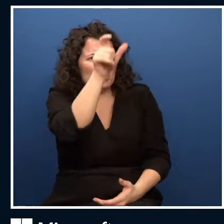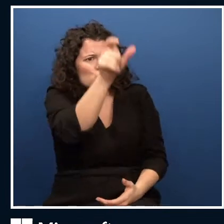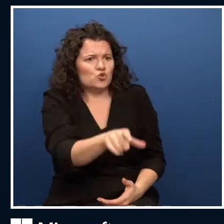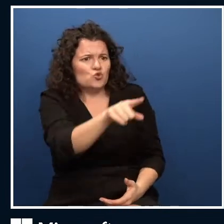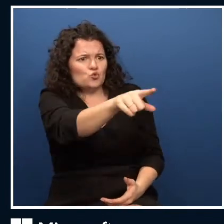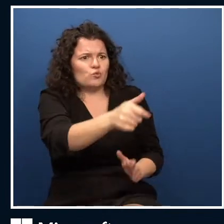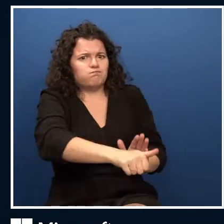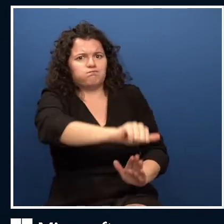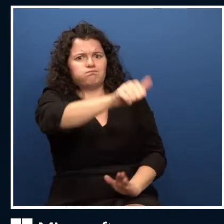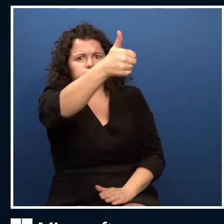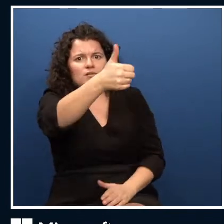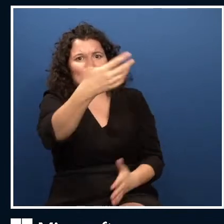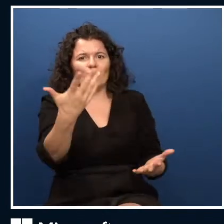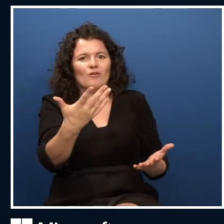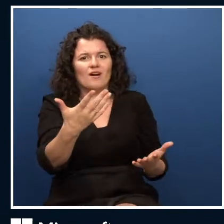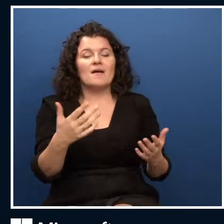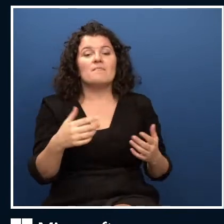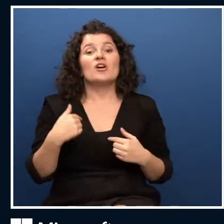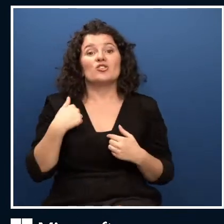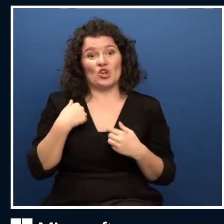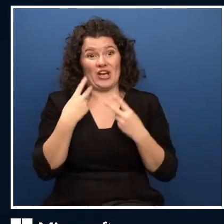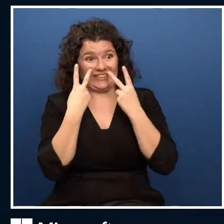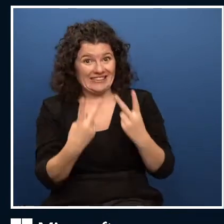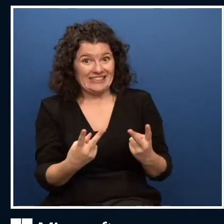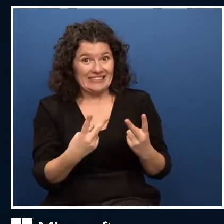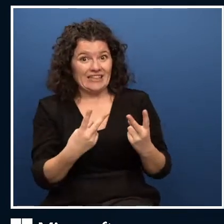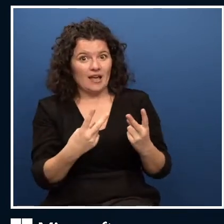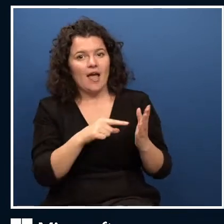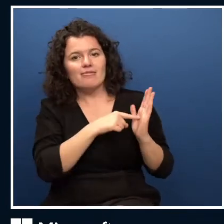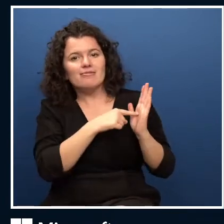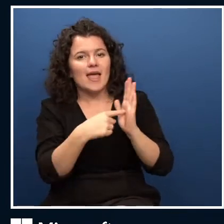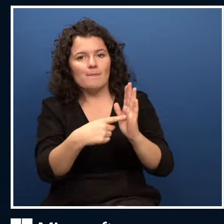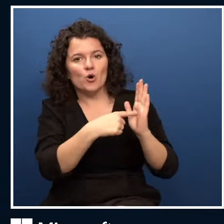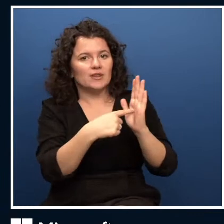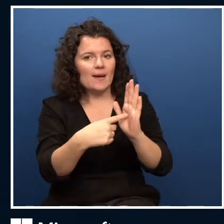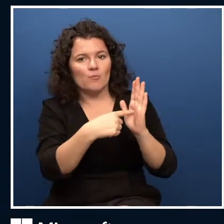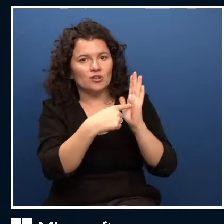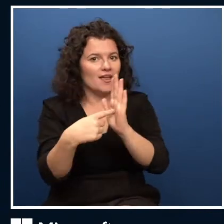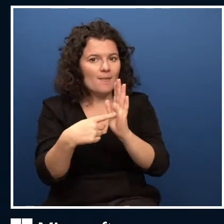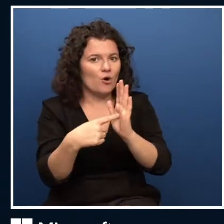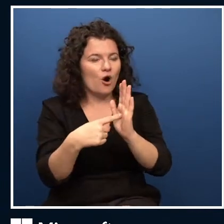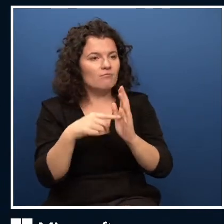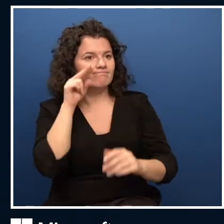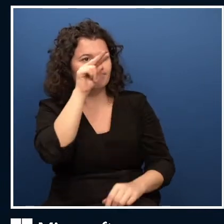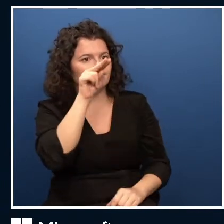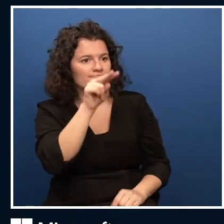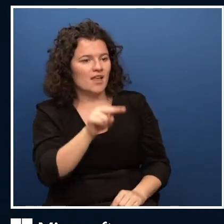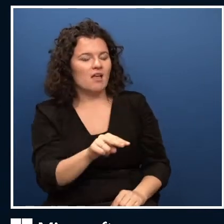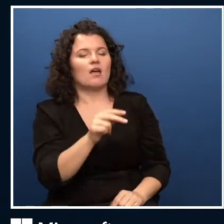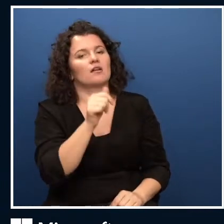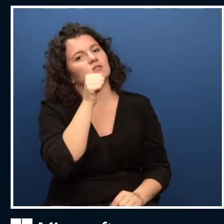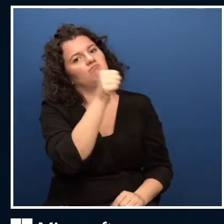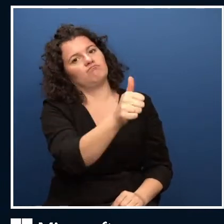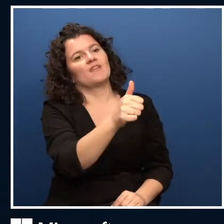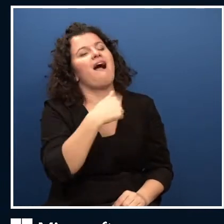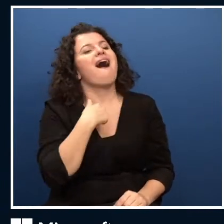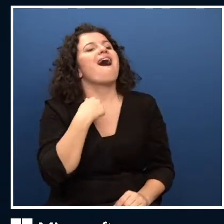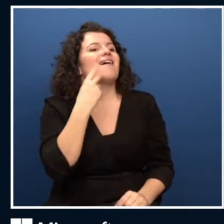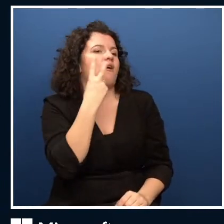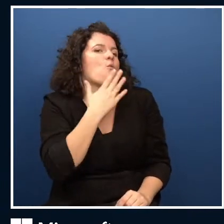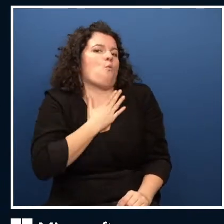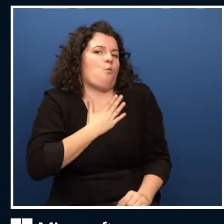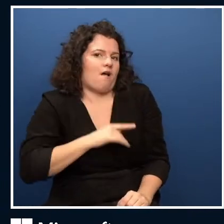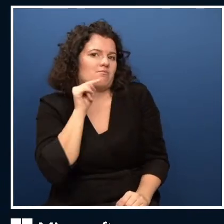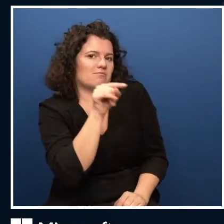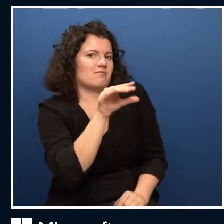Having a demonstratable piece that is a GitHub repo and a video is awesome. So Ananda, in terms of those